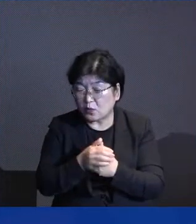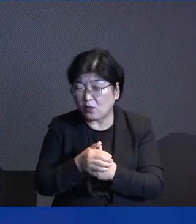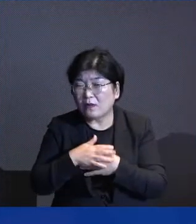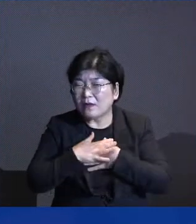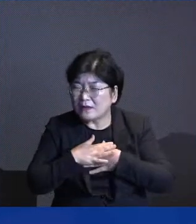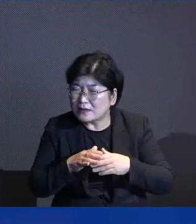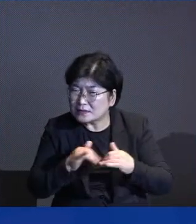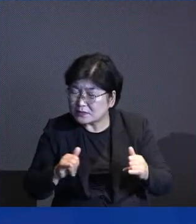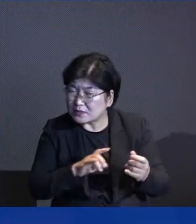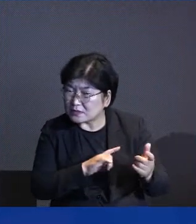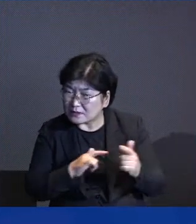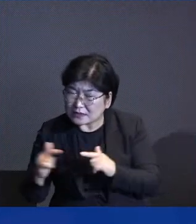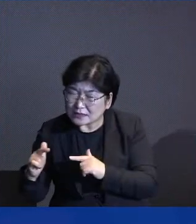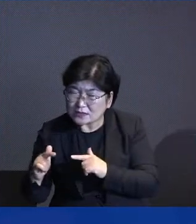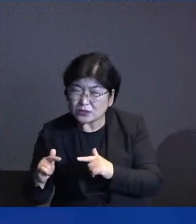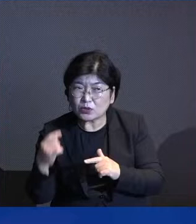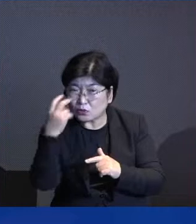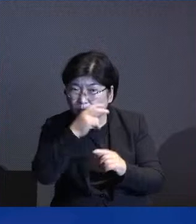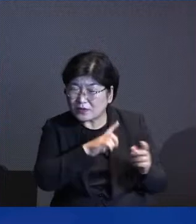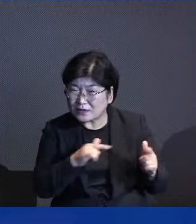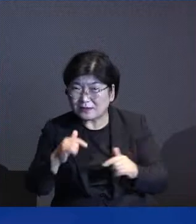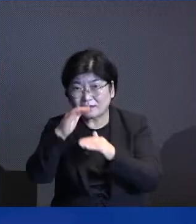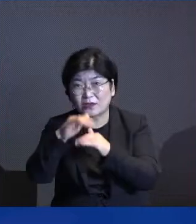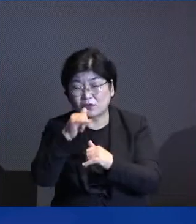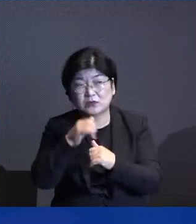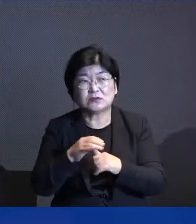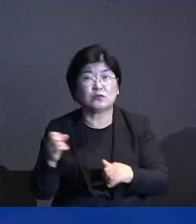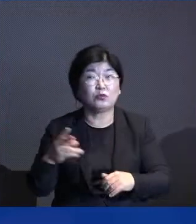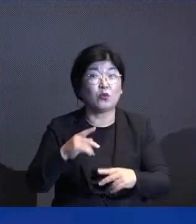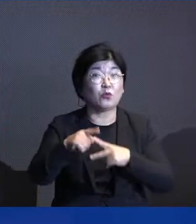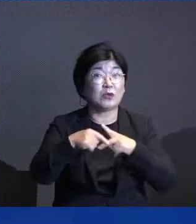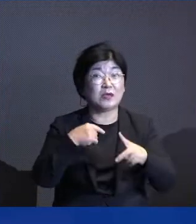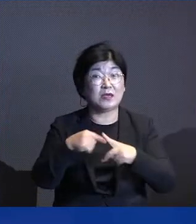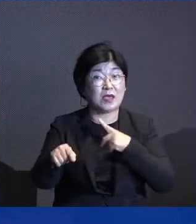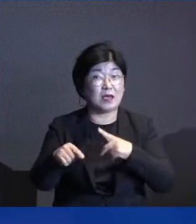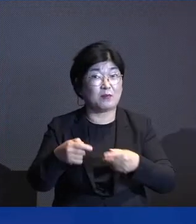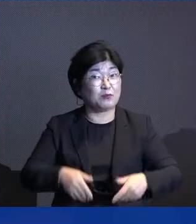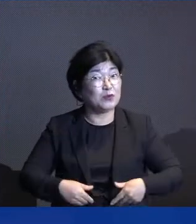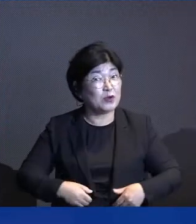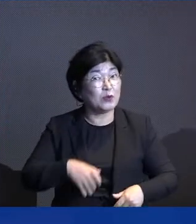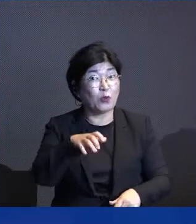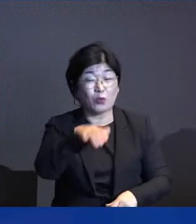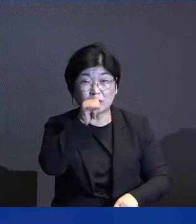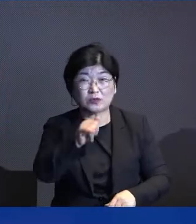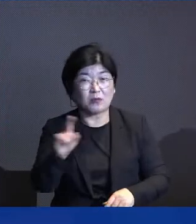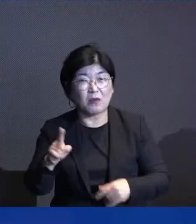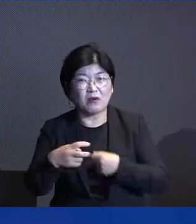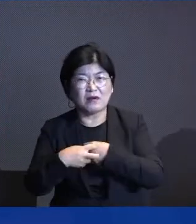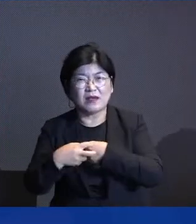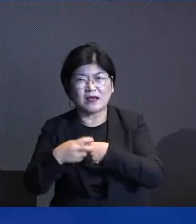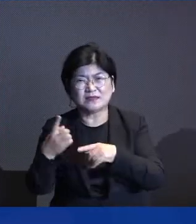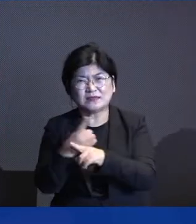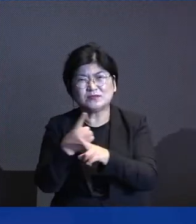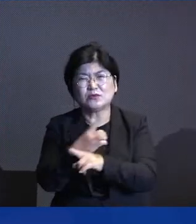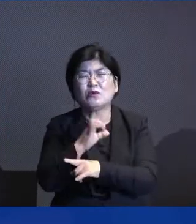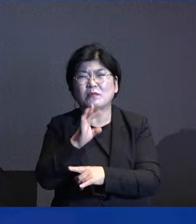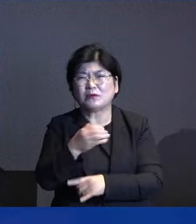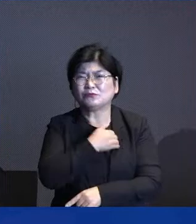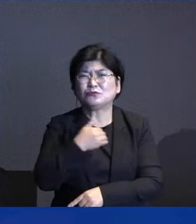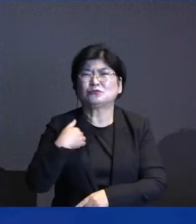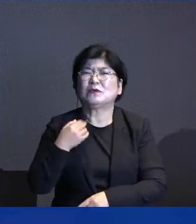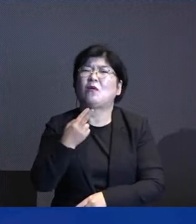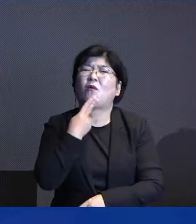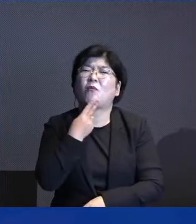importantly, I think we need to understand that just medical care is not enough. Improving healthcare